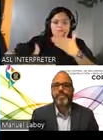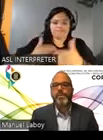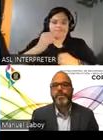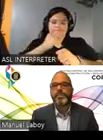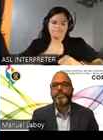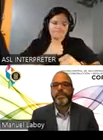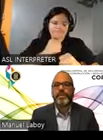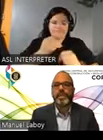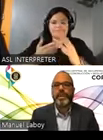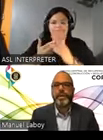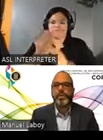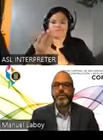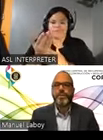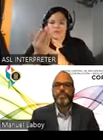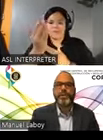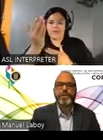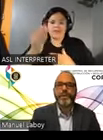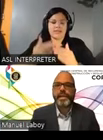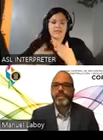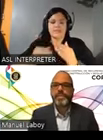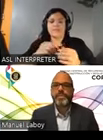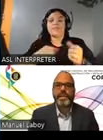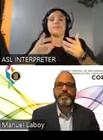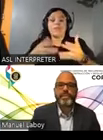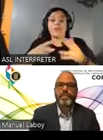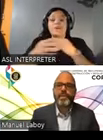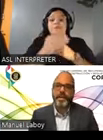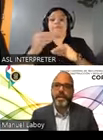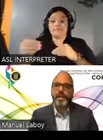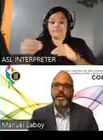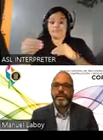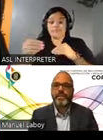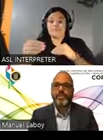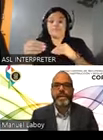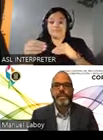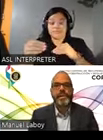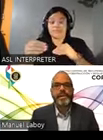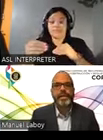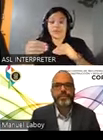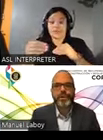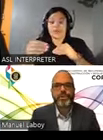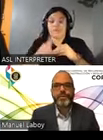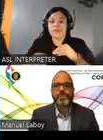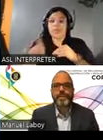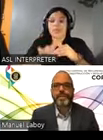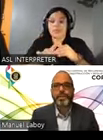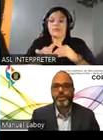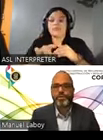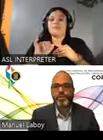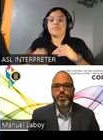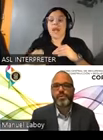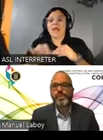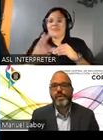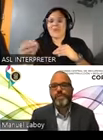around Puerto Rico. Also projects related to dams and related infrastructure, which is